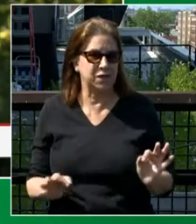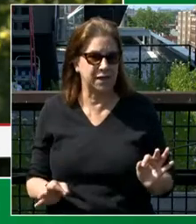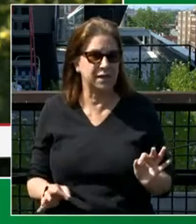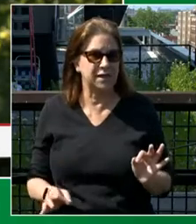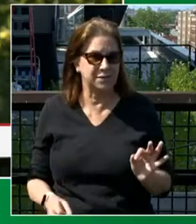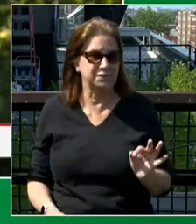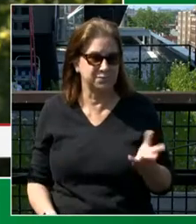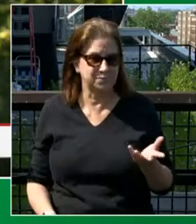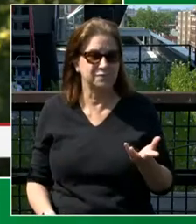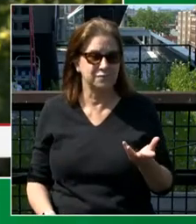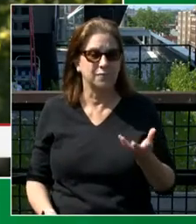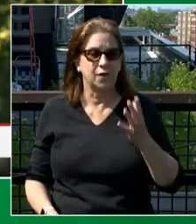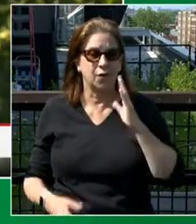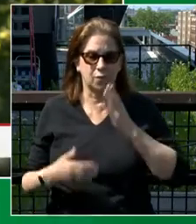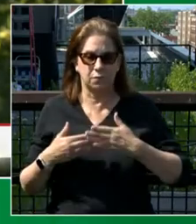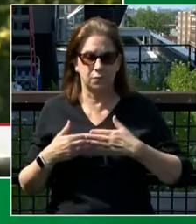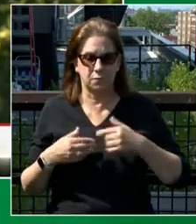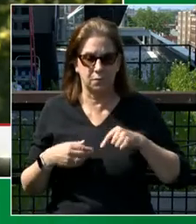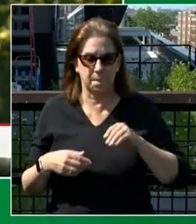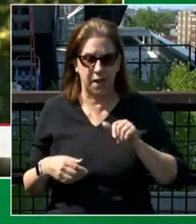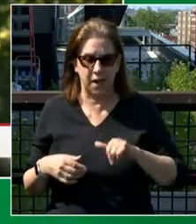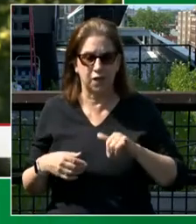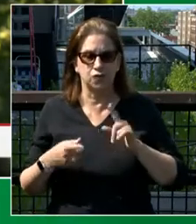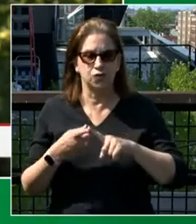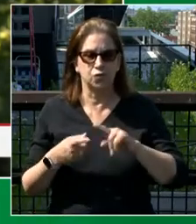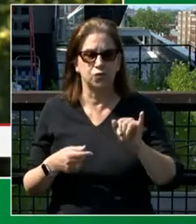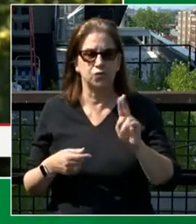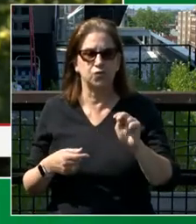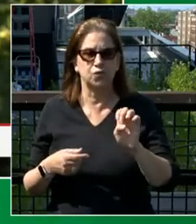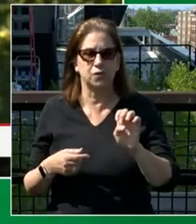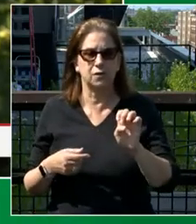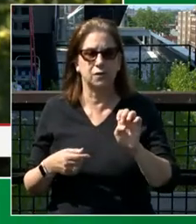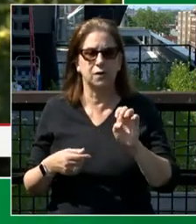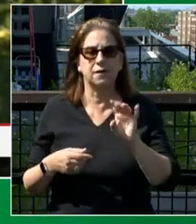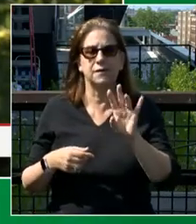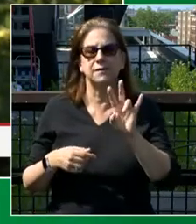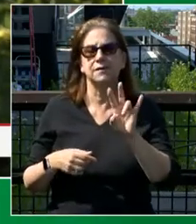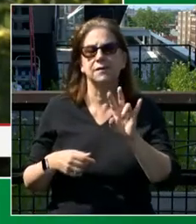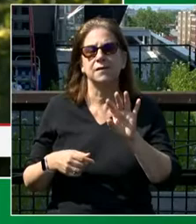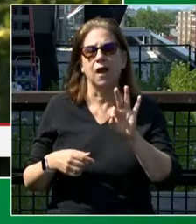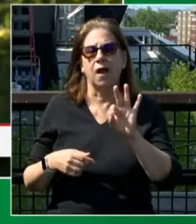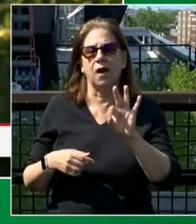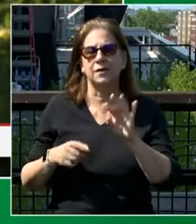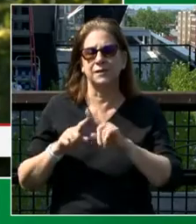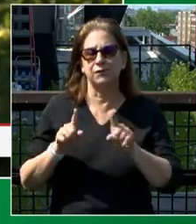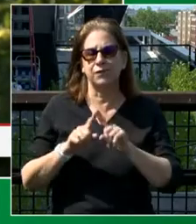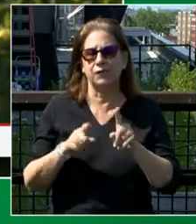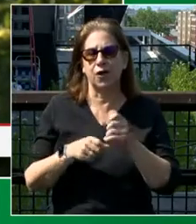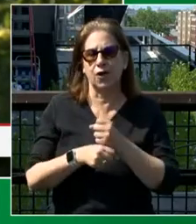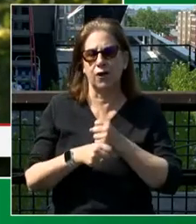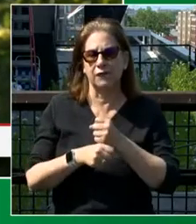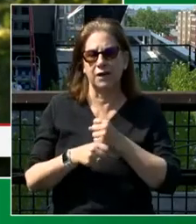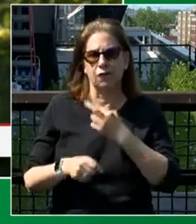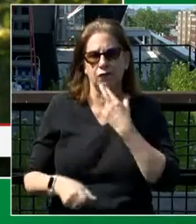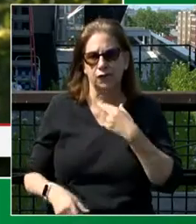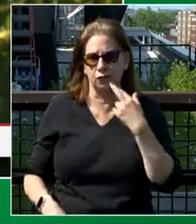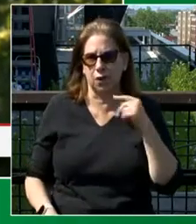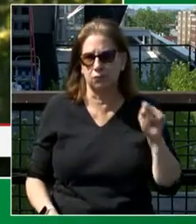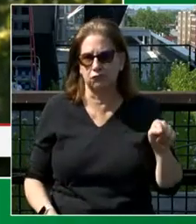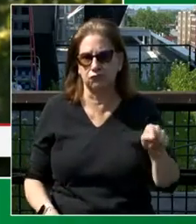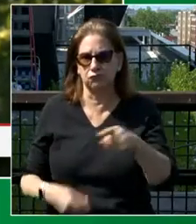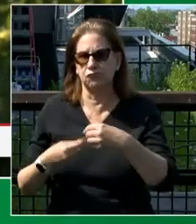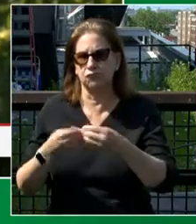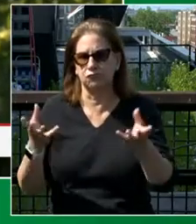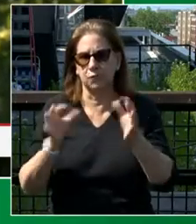have 9 coffee retailers supporting us right now that we are happy that they're participating. Dua,